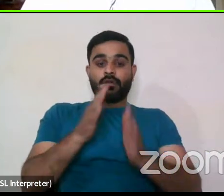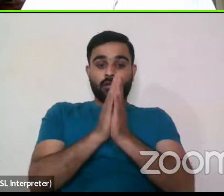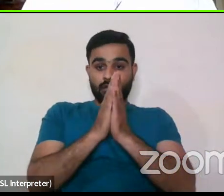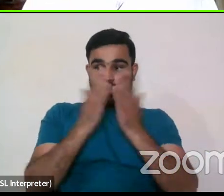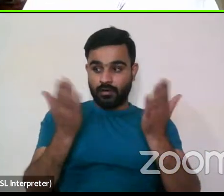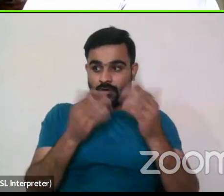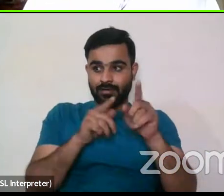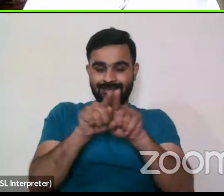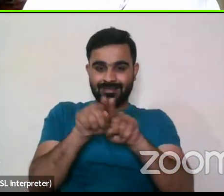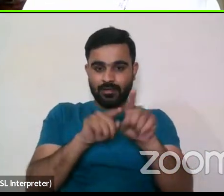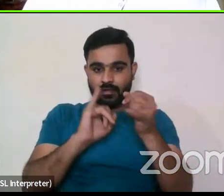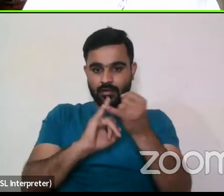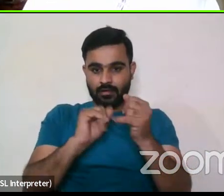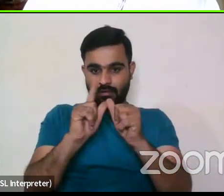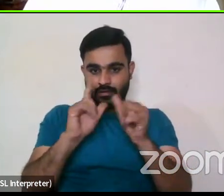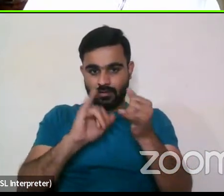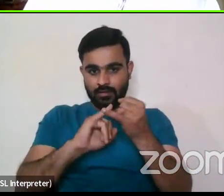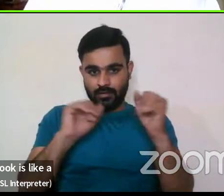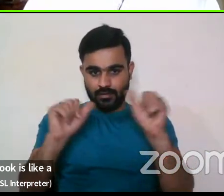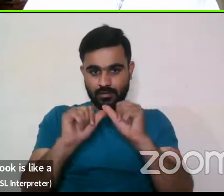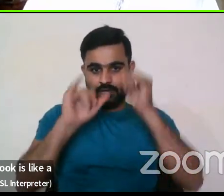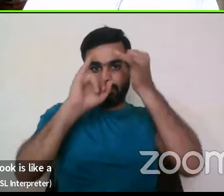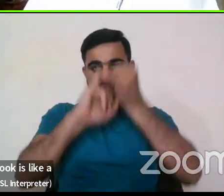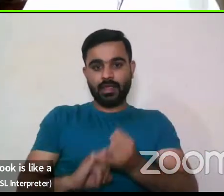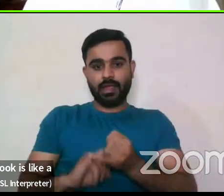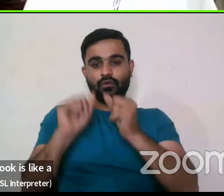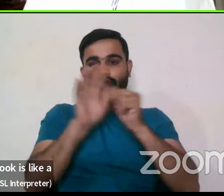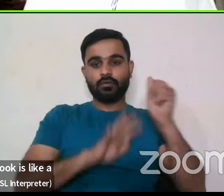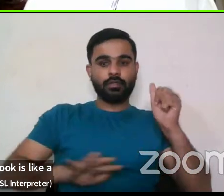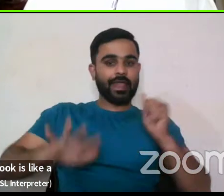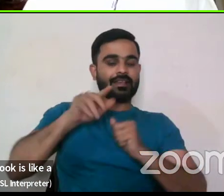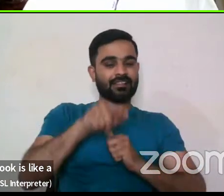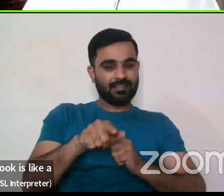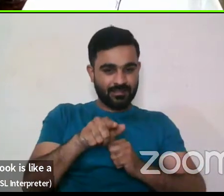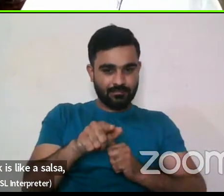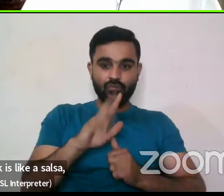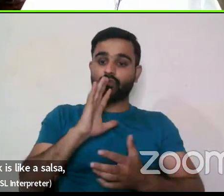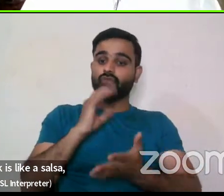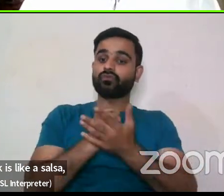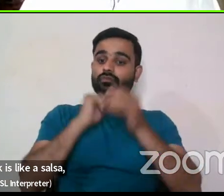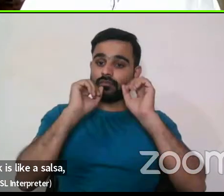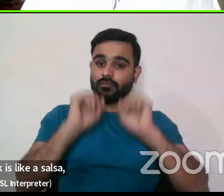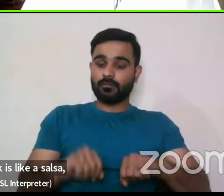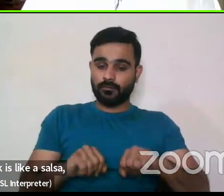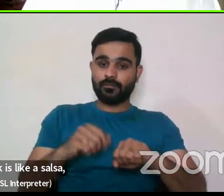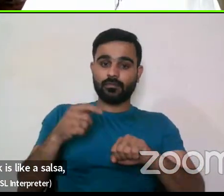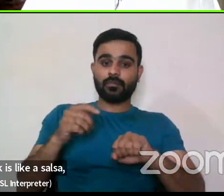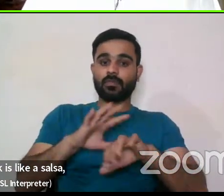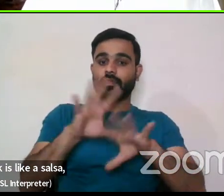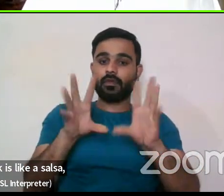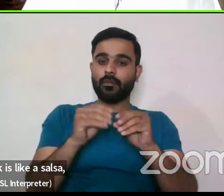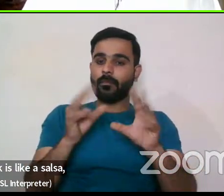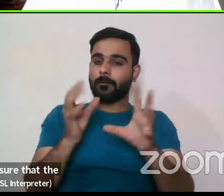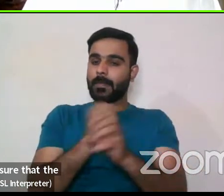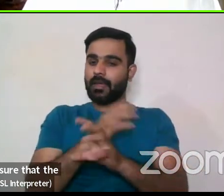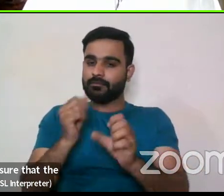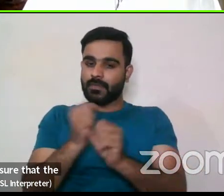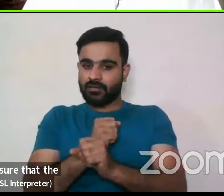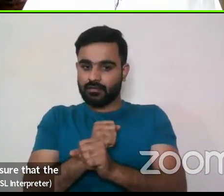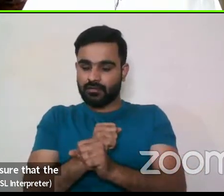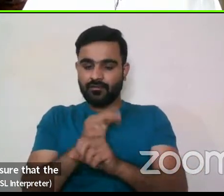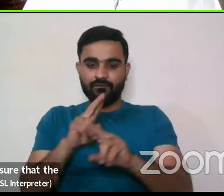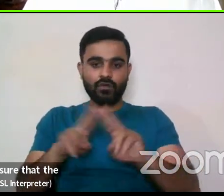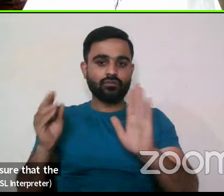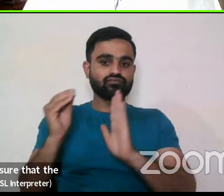a salsa for the South Asians, right? Which is to ensure that the scholarly gap is also